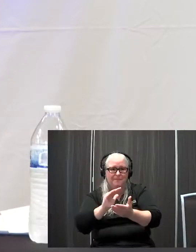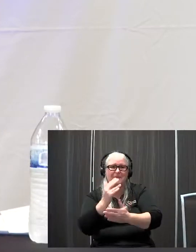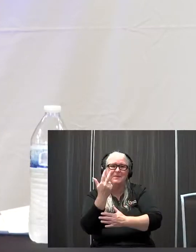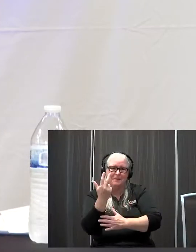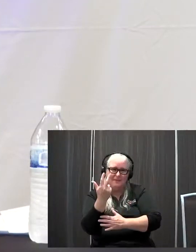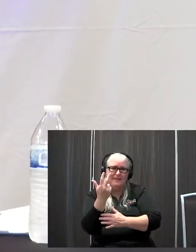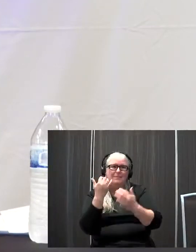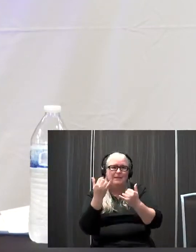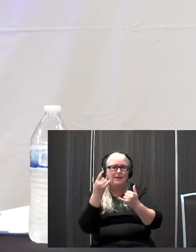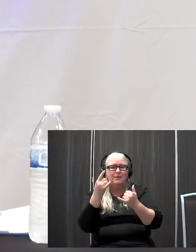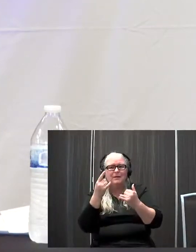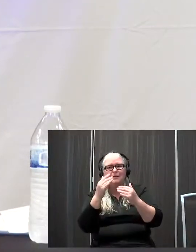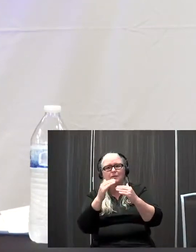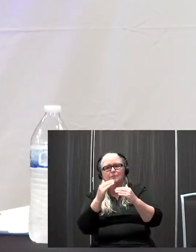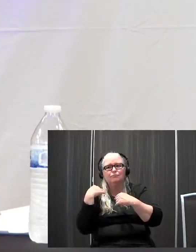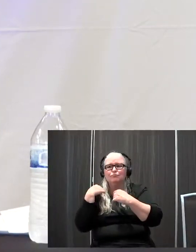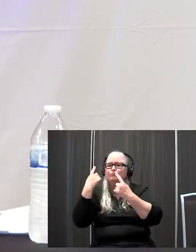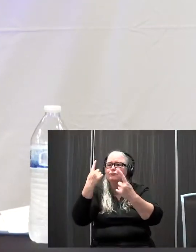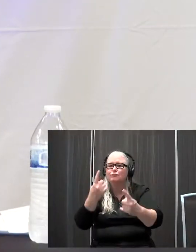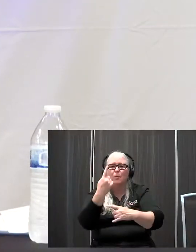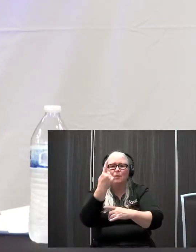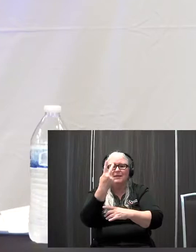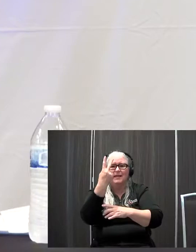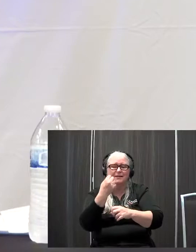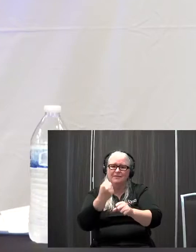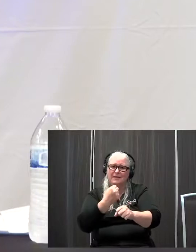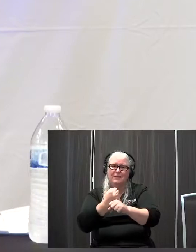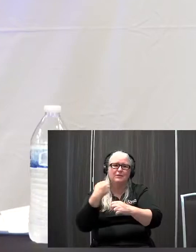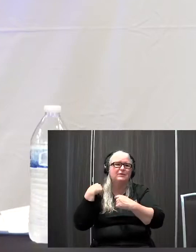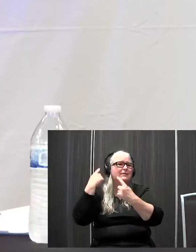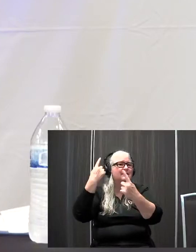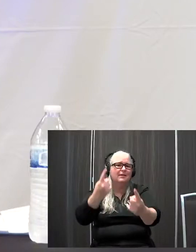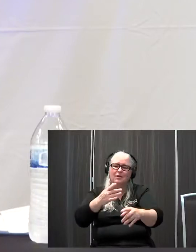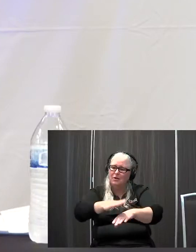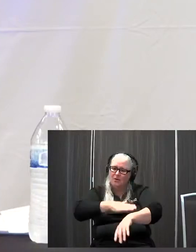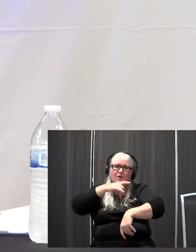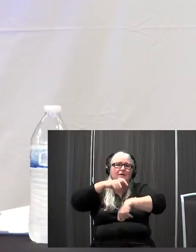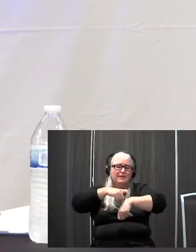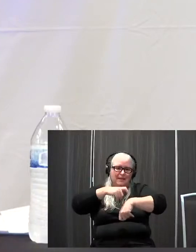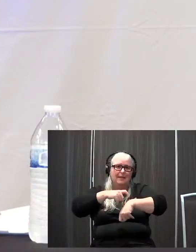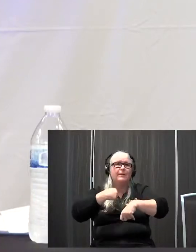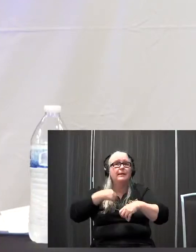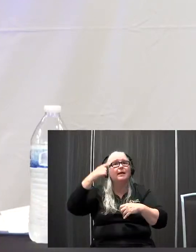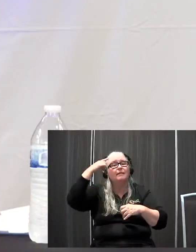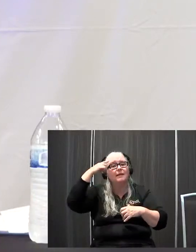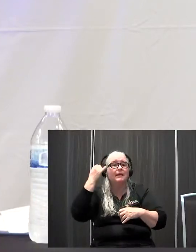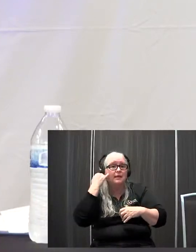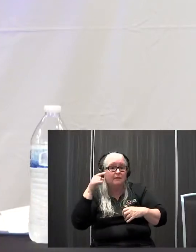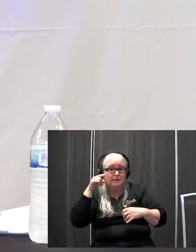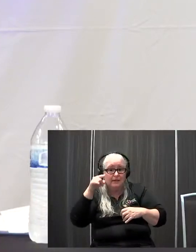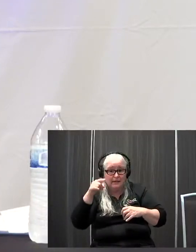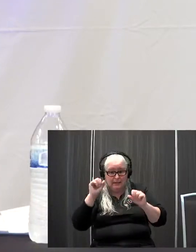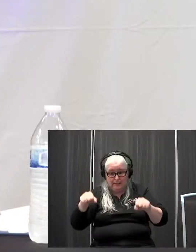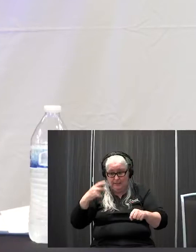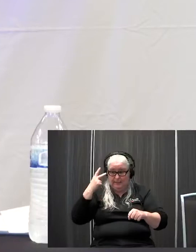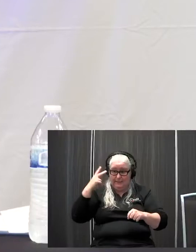a year and a half, so it takes a long time. The other thing that I think that we can do, if he's in my visual sight and can see